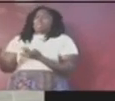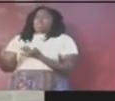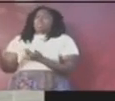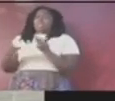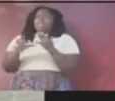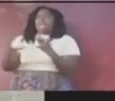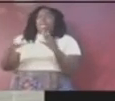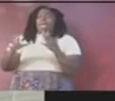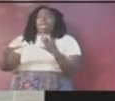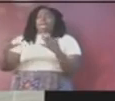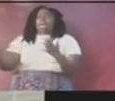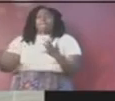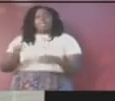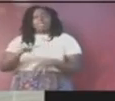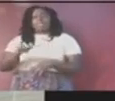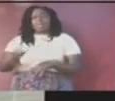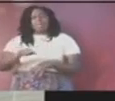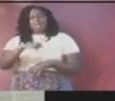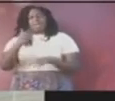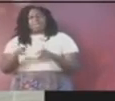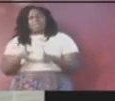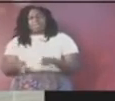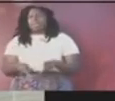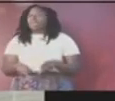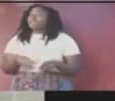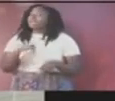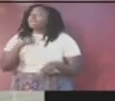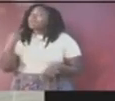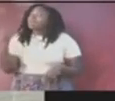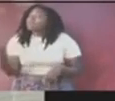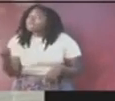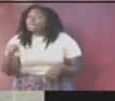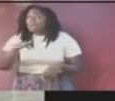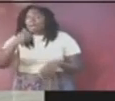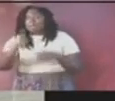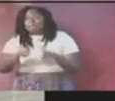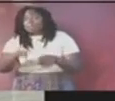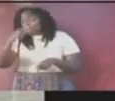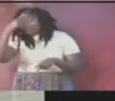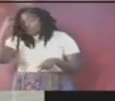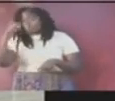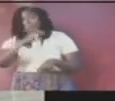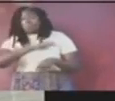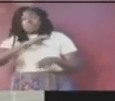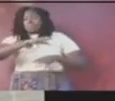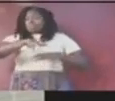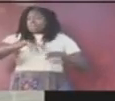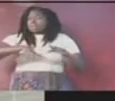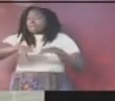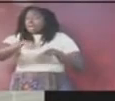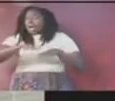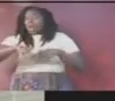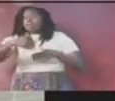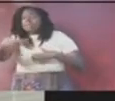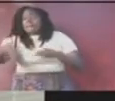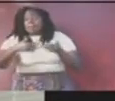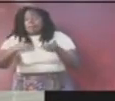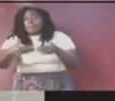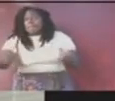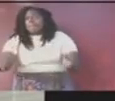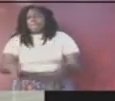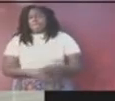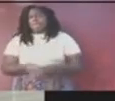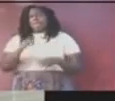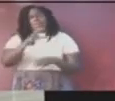they are frontline. Is there a policy position to which you can, you know, you minister can speak to or help